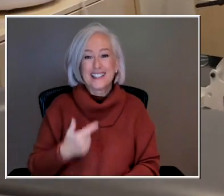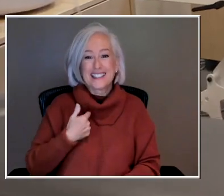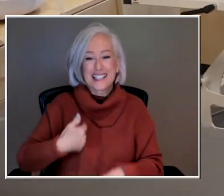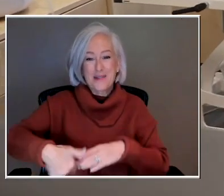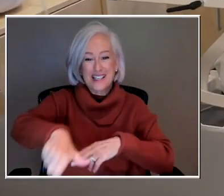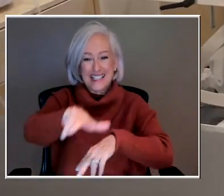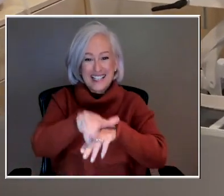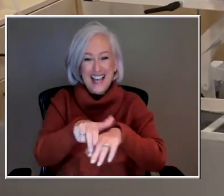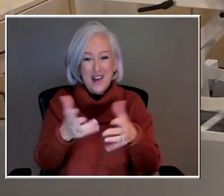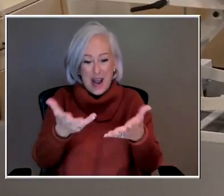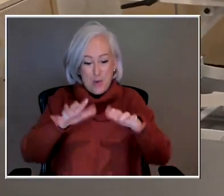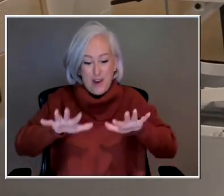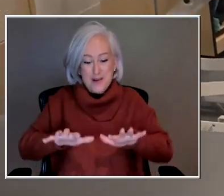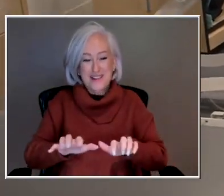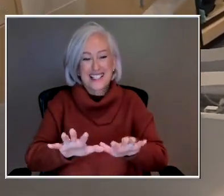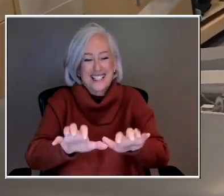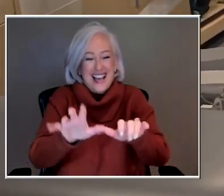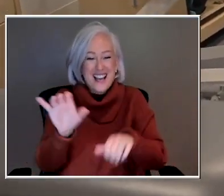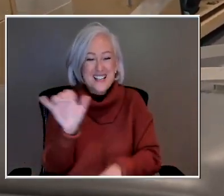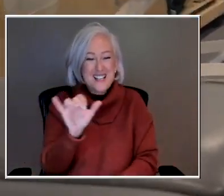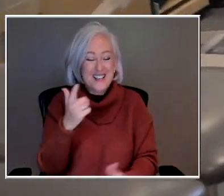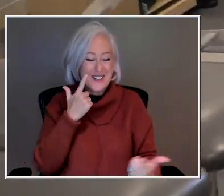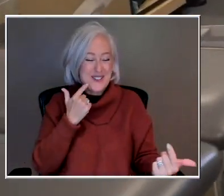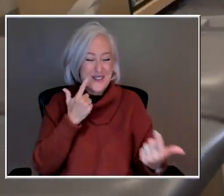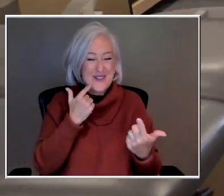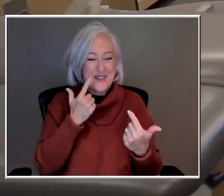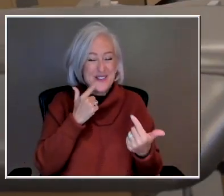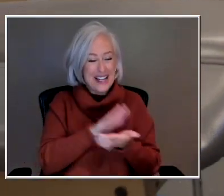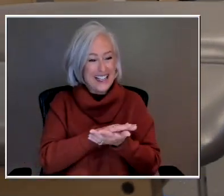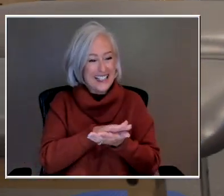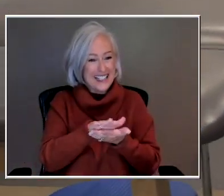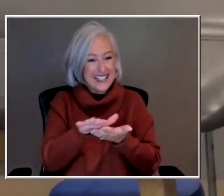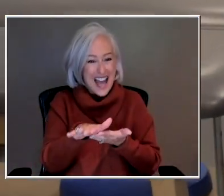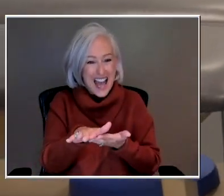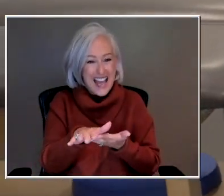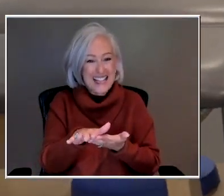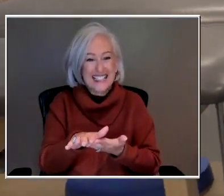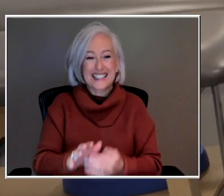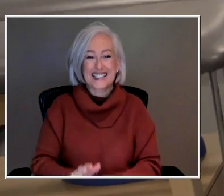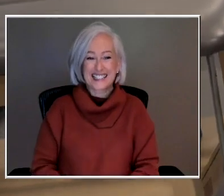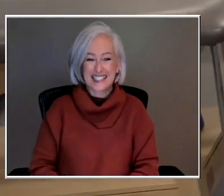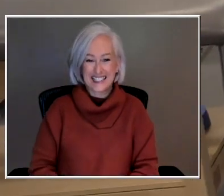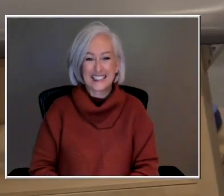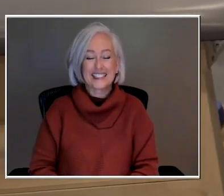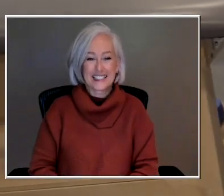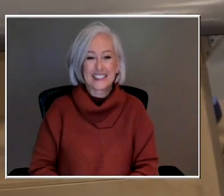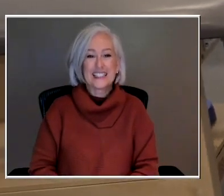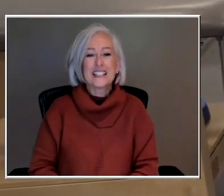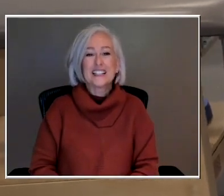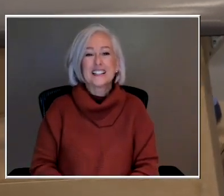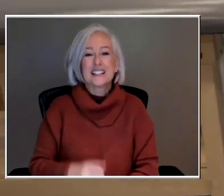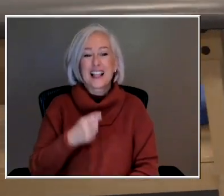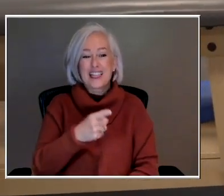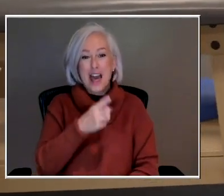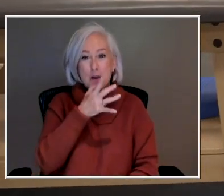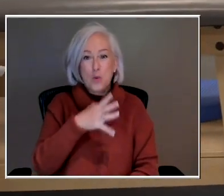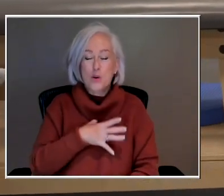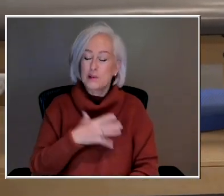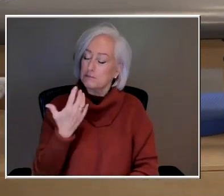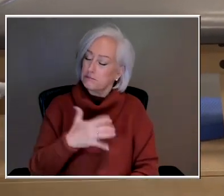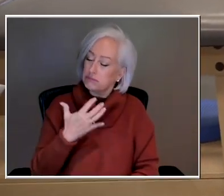too right now. This is nice. So nice. But yes, this woman keeps us all